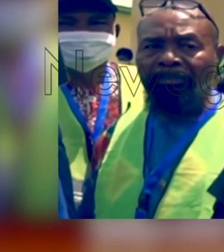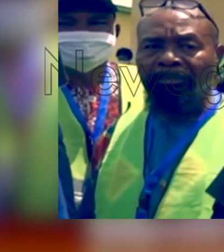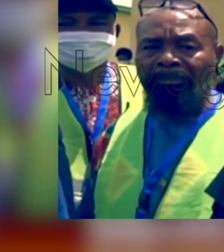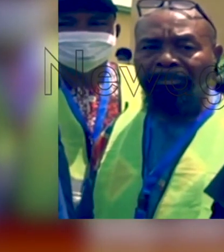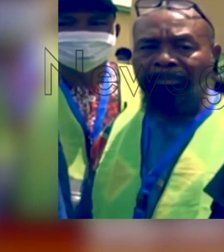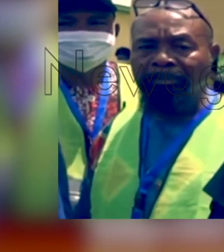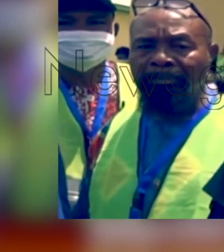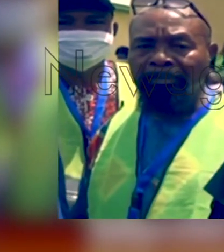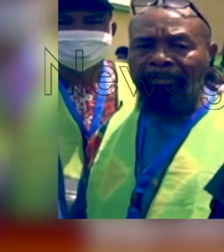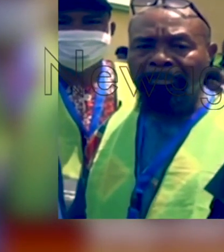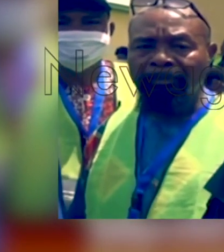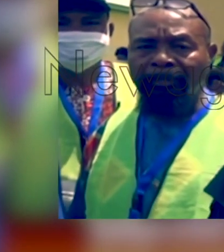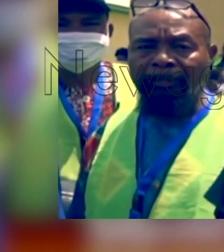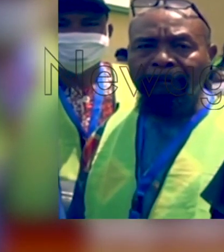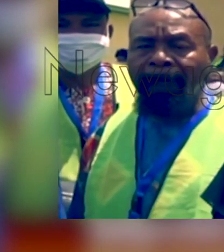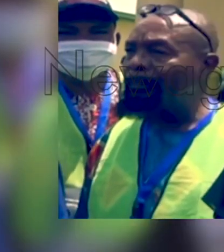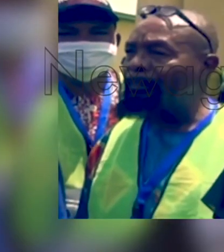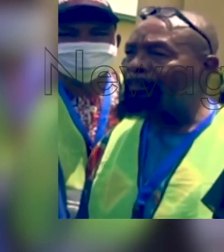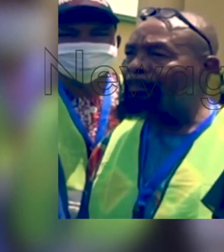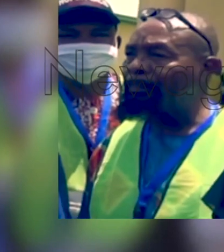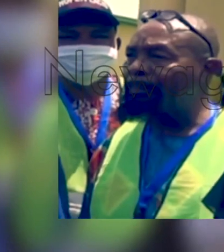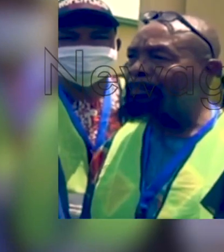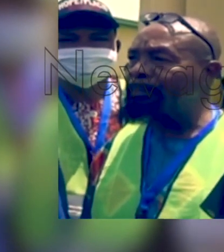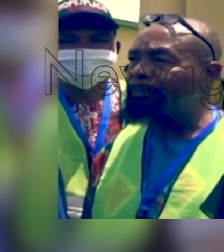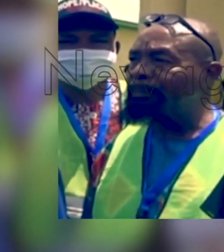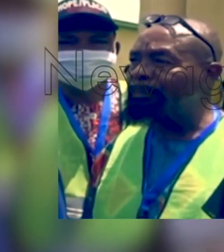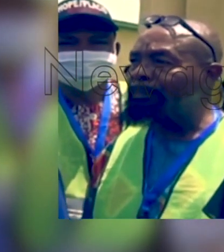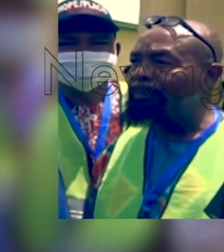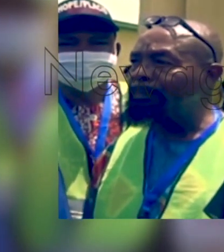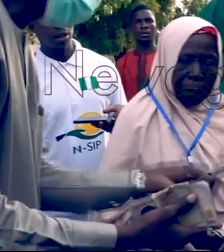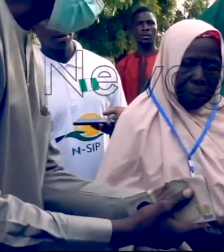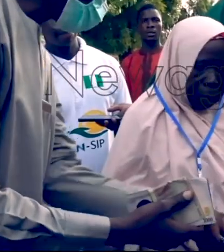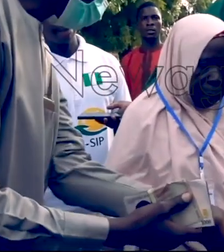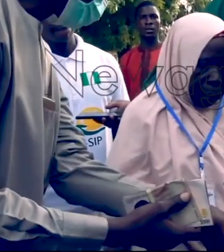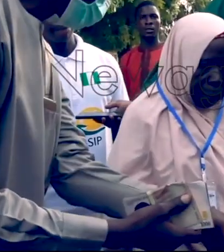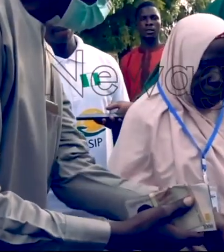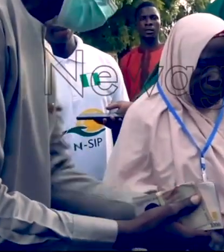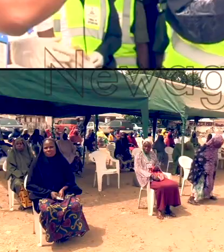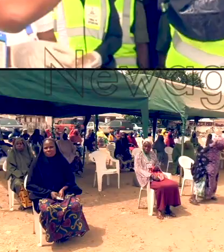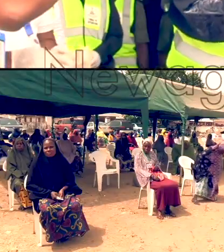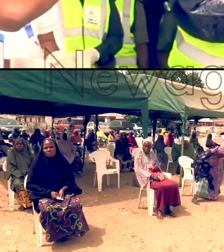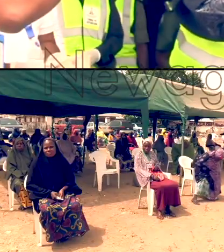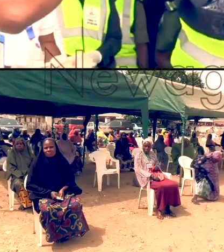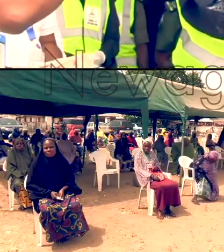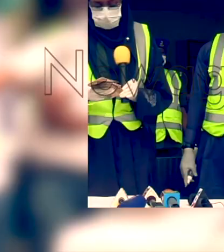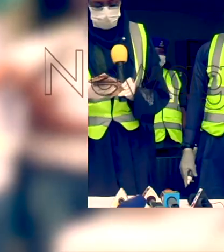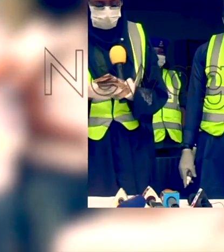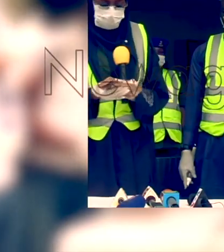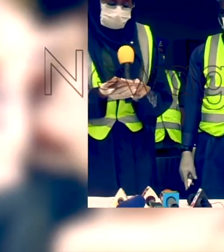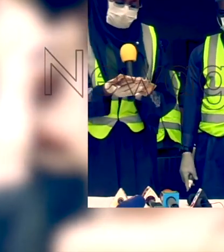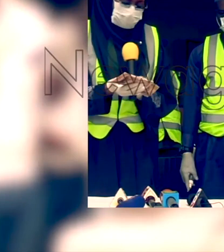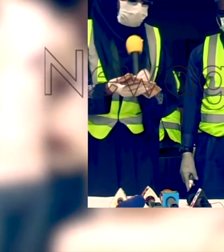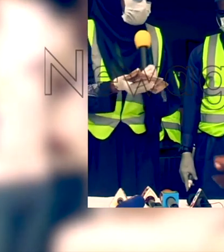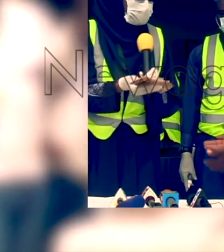this money for what it is meant for, literally to take care of their family. In 36 states and the